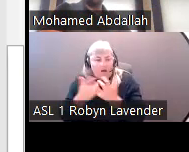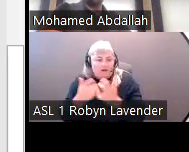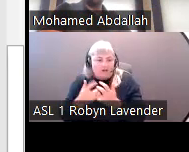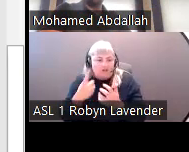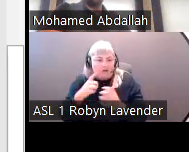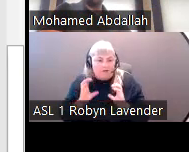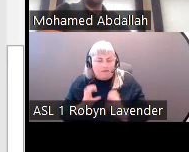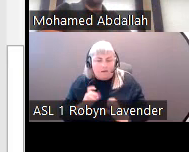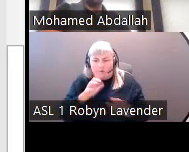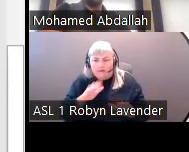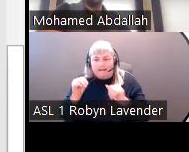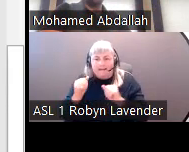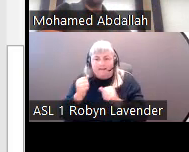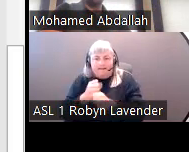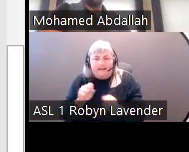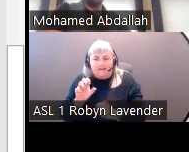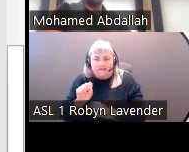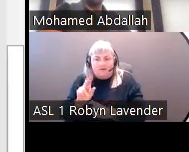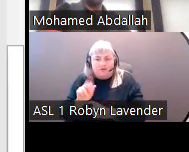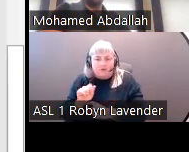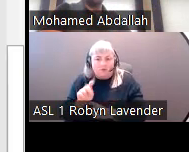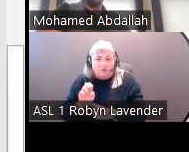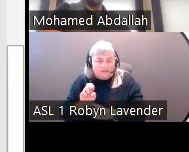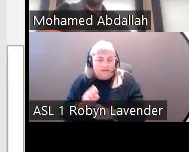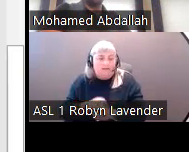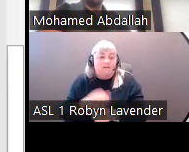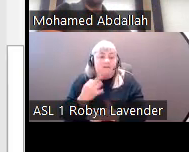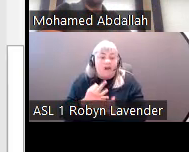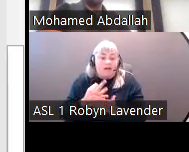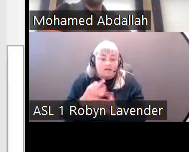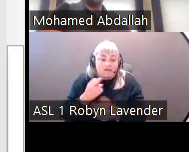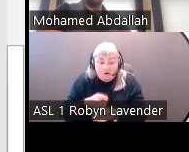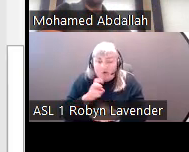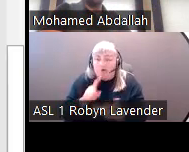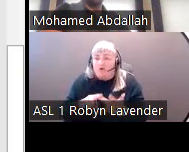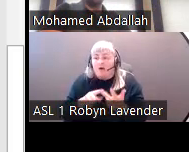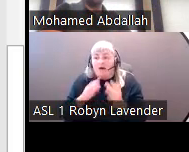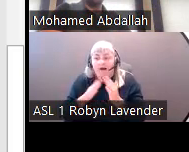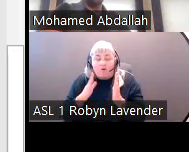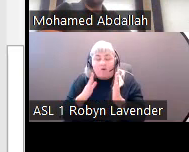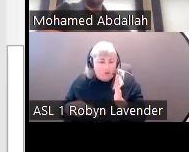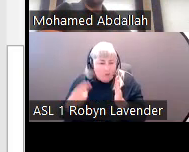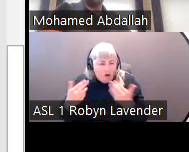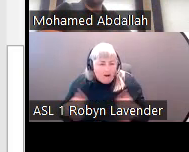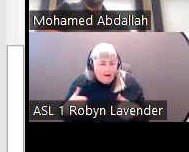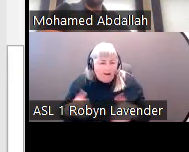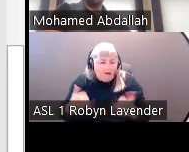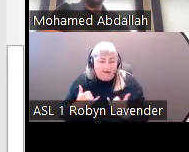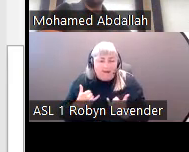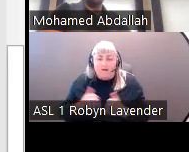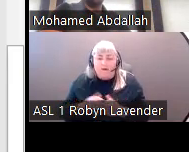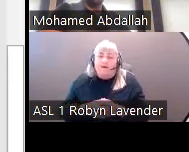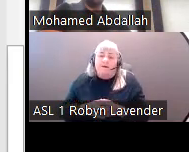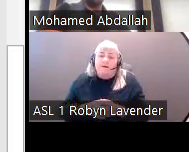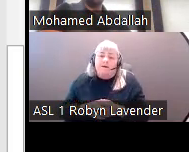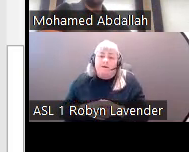Lisa had mentioned just earlier, you know, finances are hard. Housing is really high right now. And just the shortage